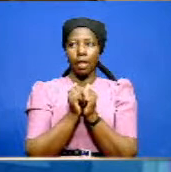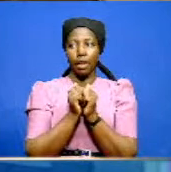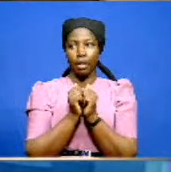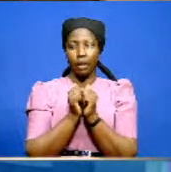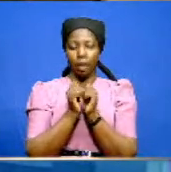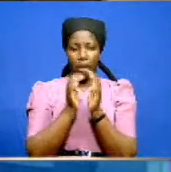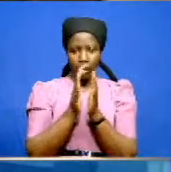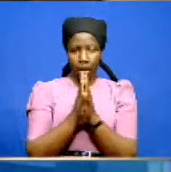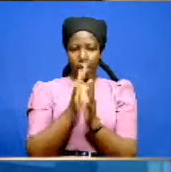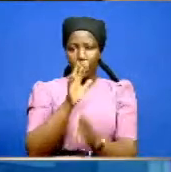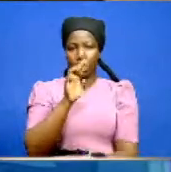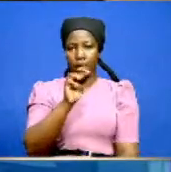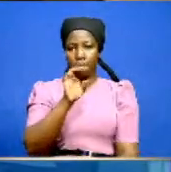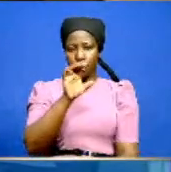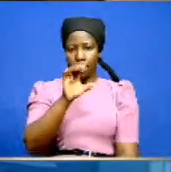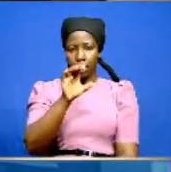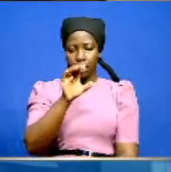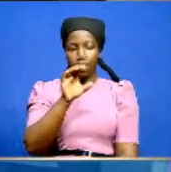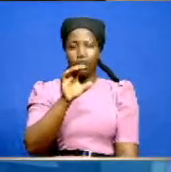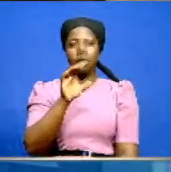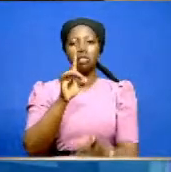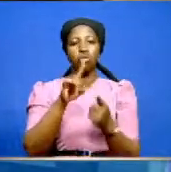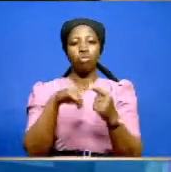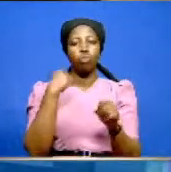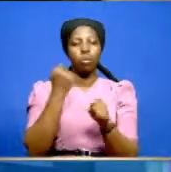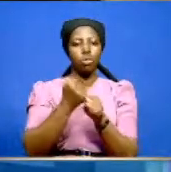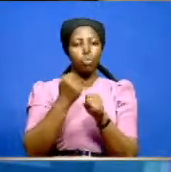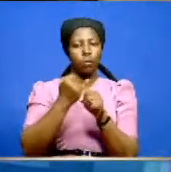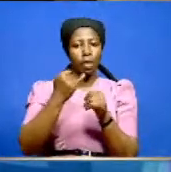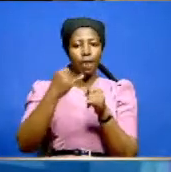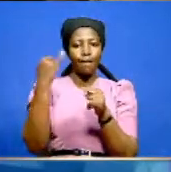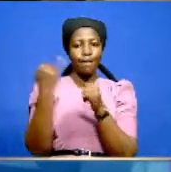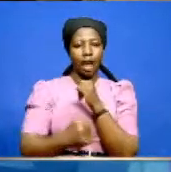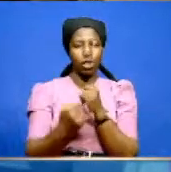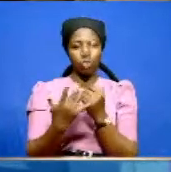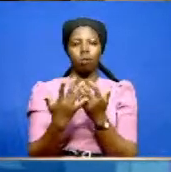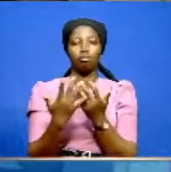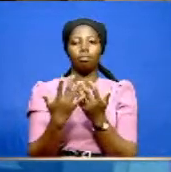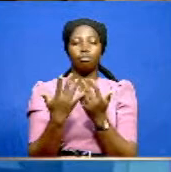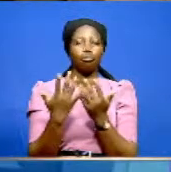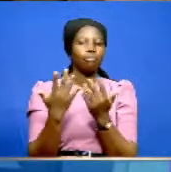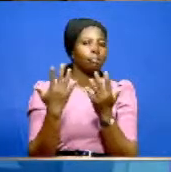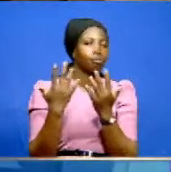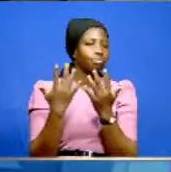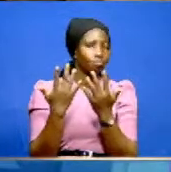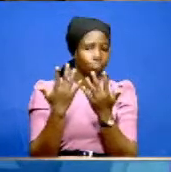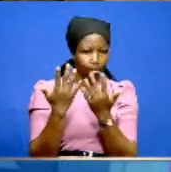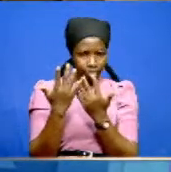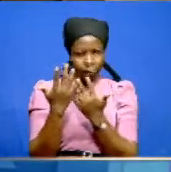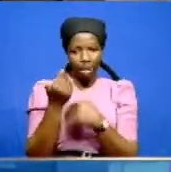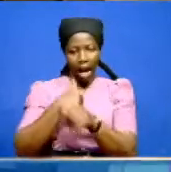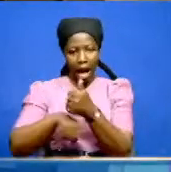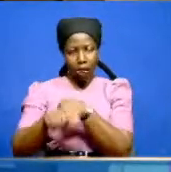EMC here to do the final touches. From the church,